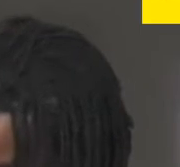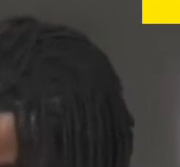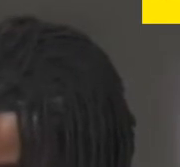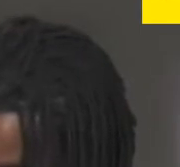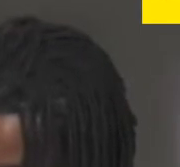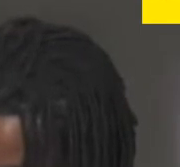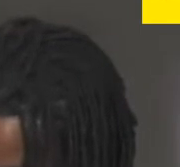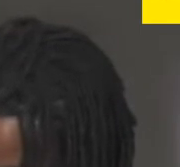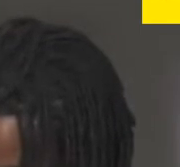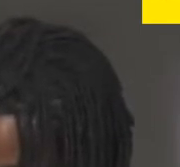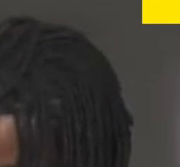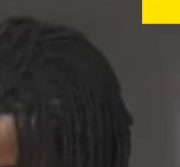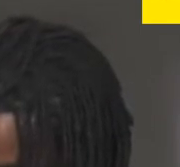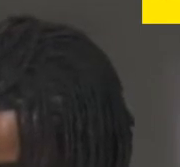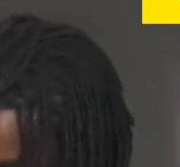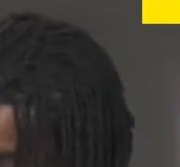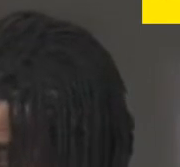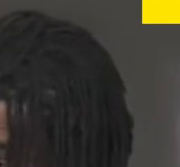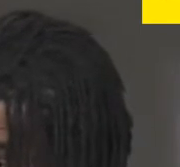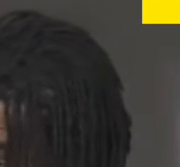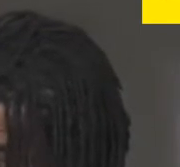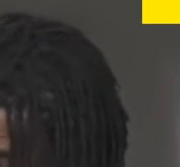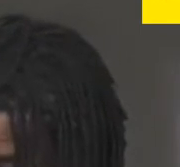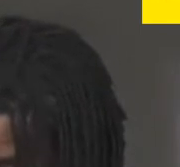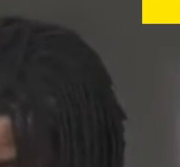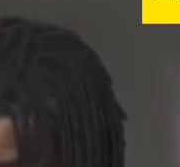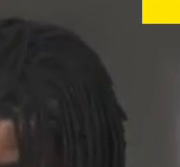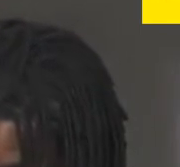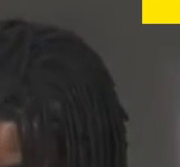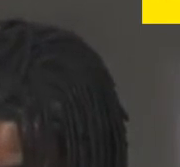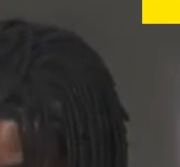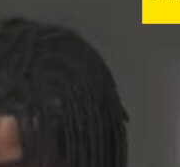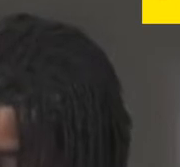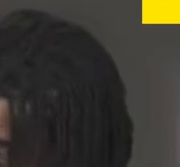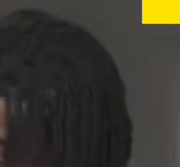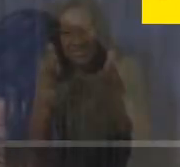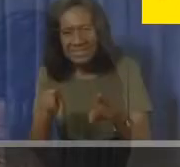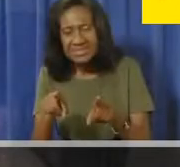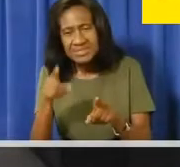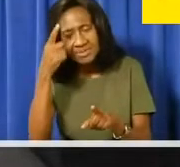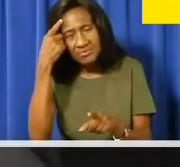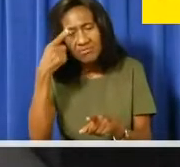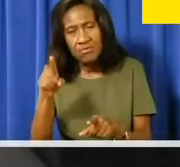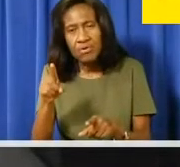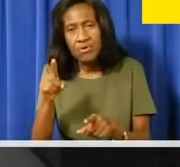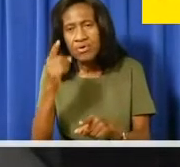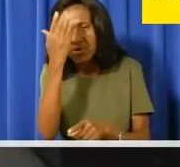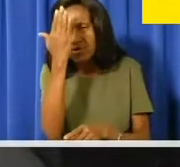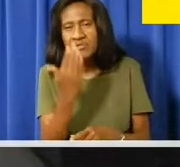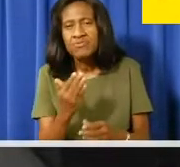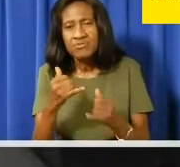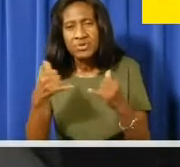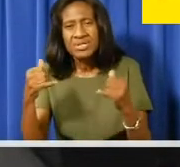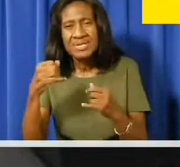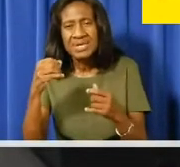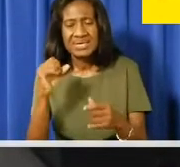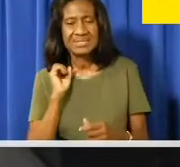mandatory PCR testing would be in place for frontline staff, but that hasn't happened. It was also said